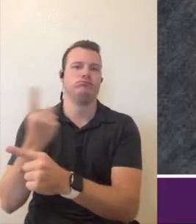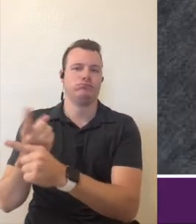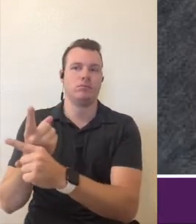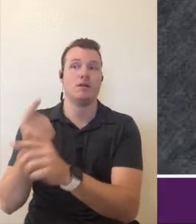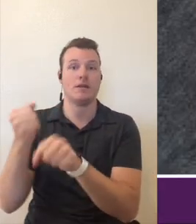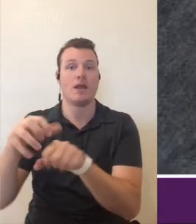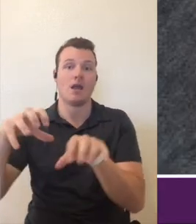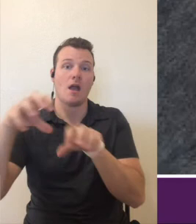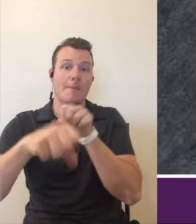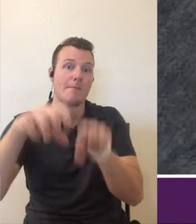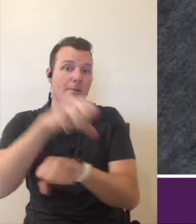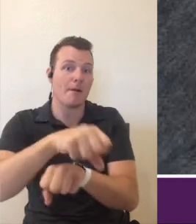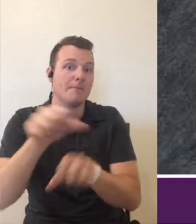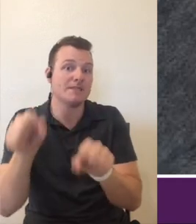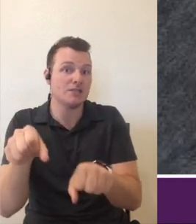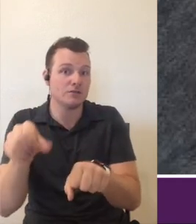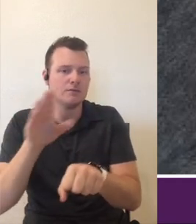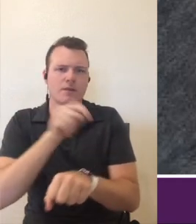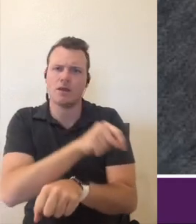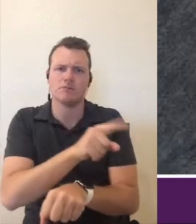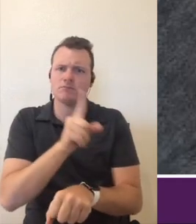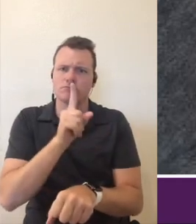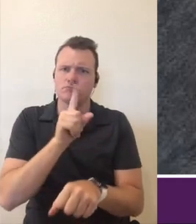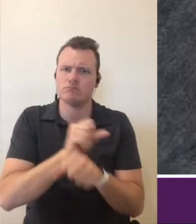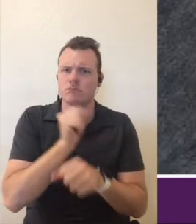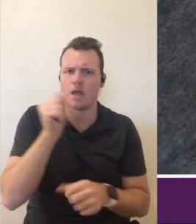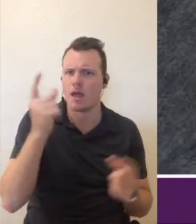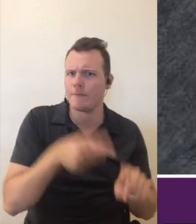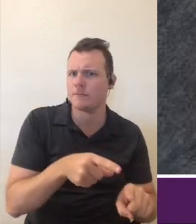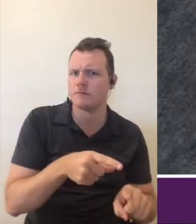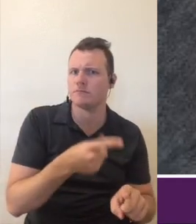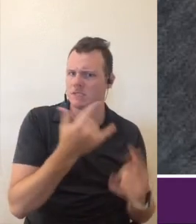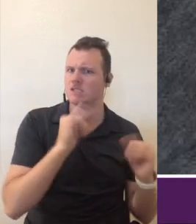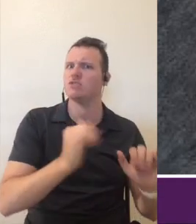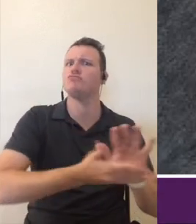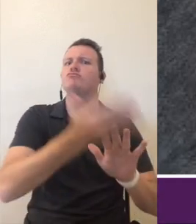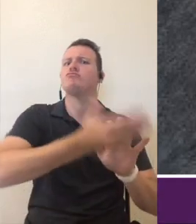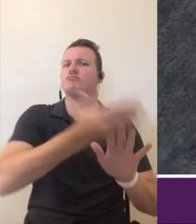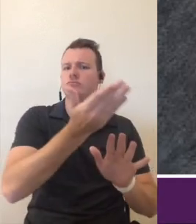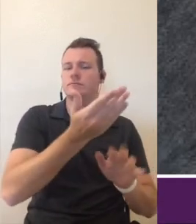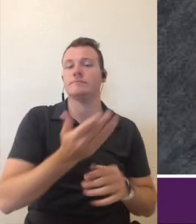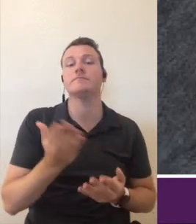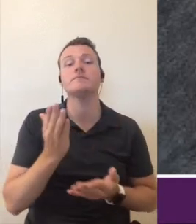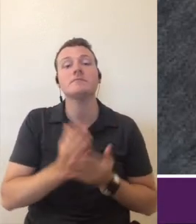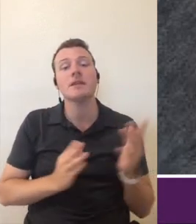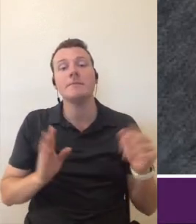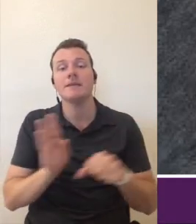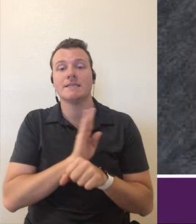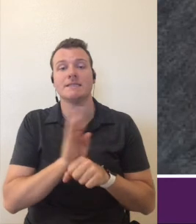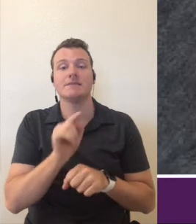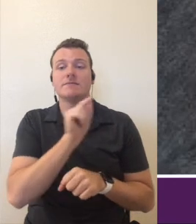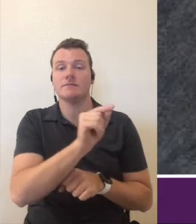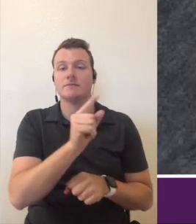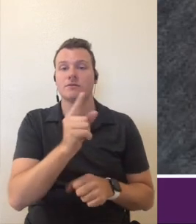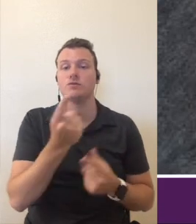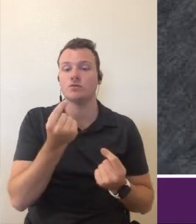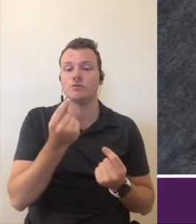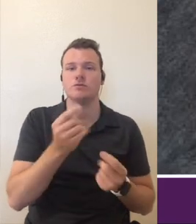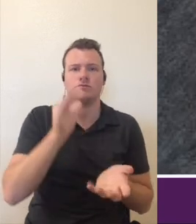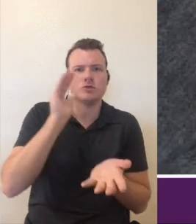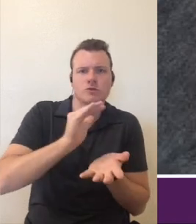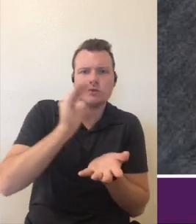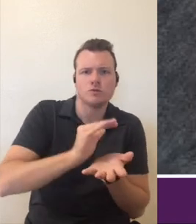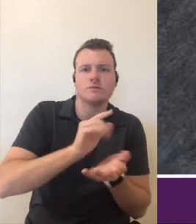these Hondas and all these other things that could potentially cannibalize them, but they don't. You also have